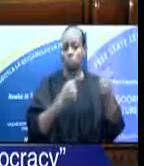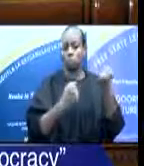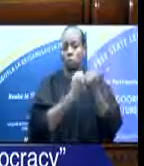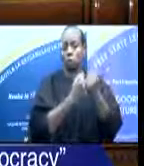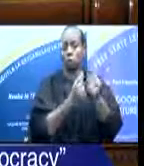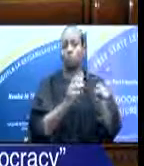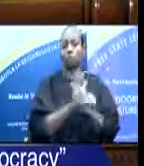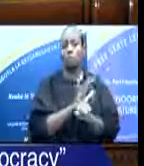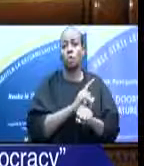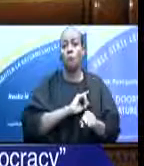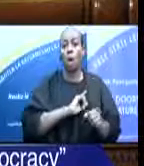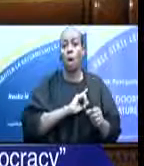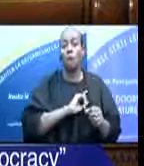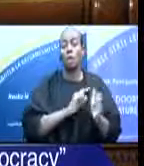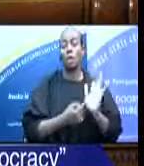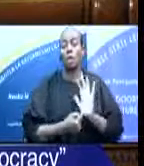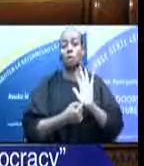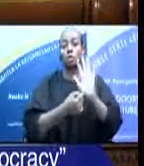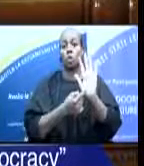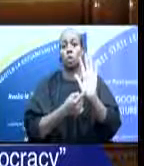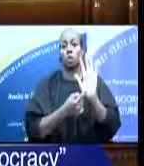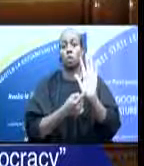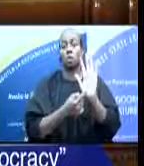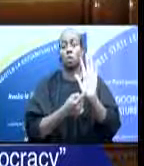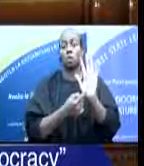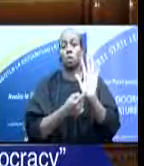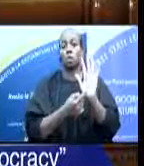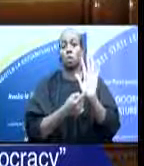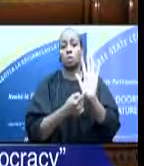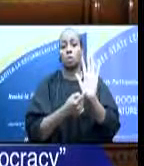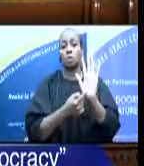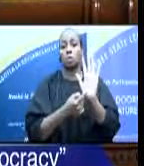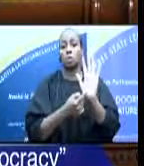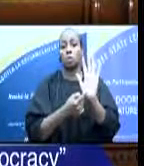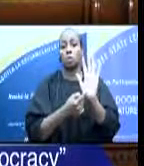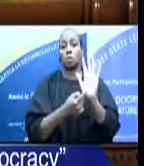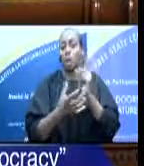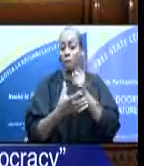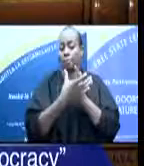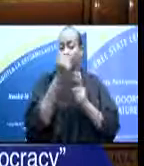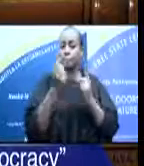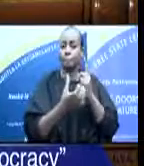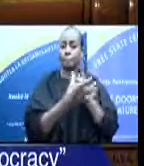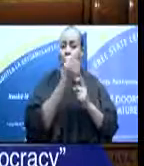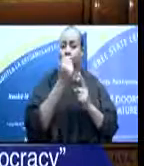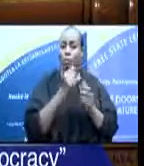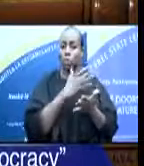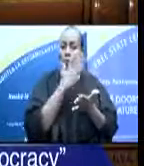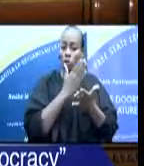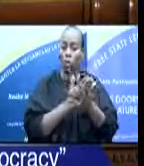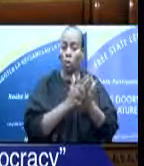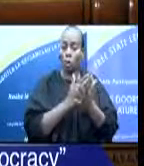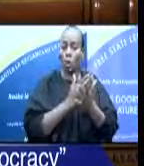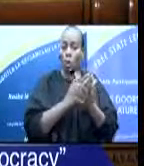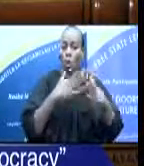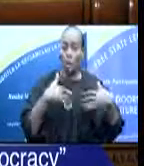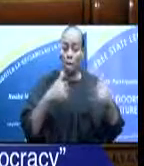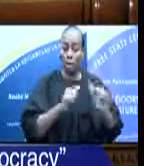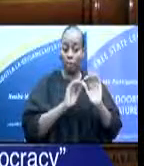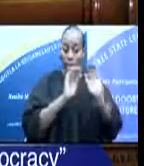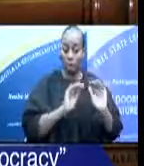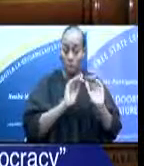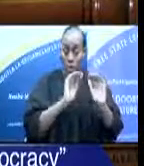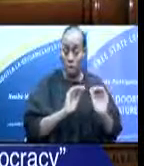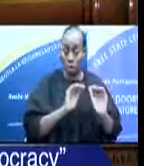it demonstrates the progressive trajectory towards strengthening the primary health care, especially